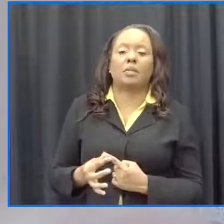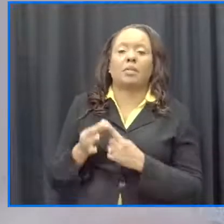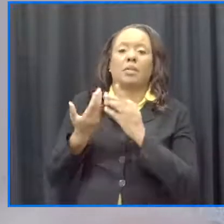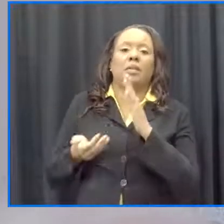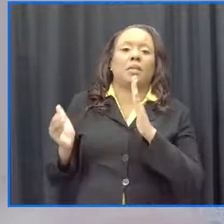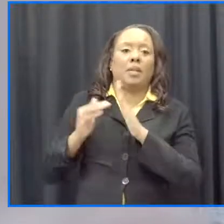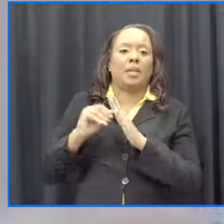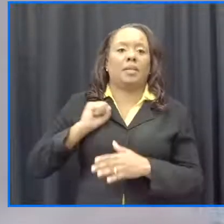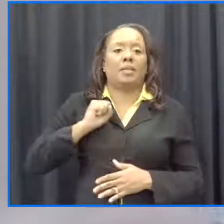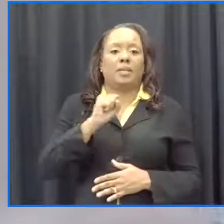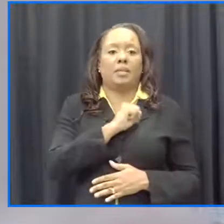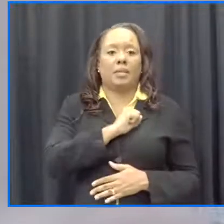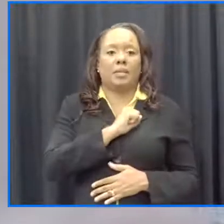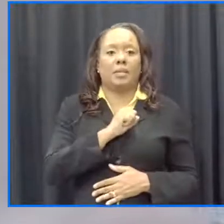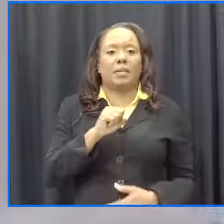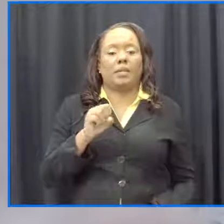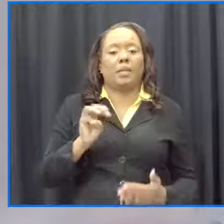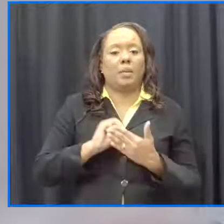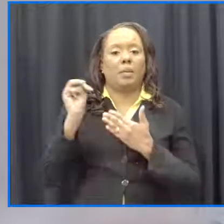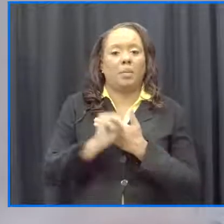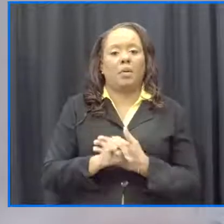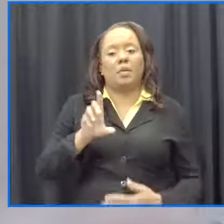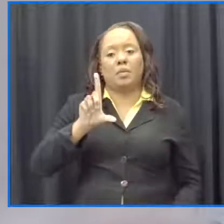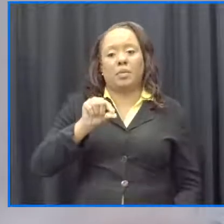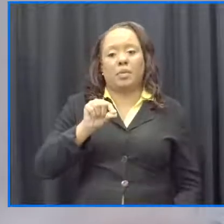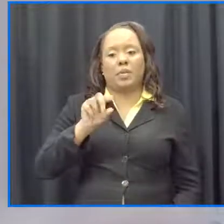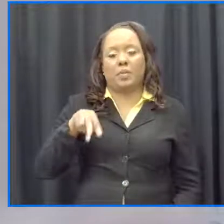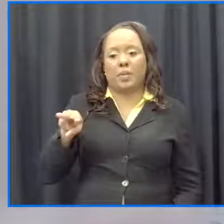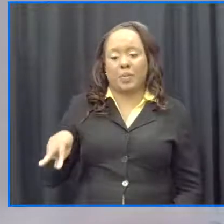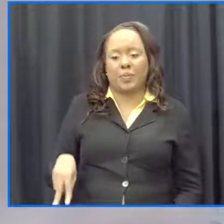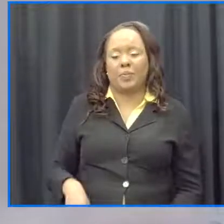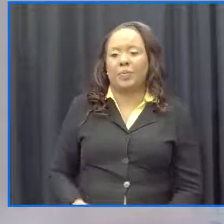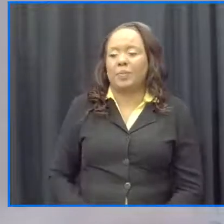appointed to the Senate in March 2022.